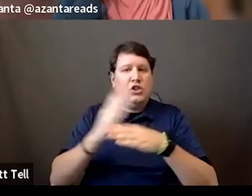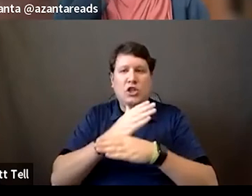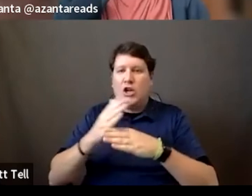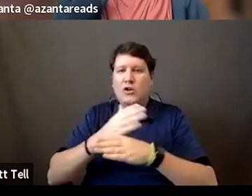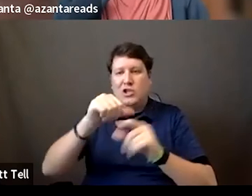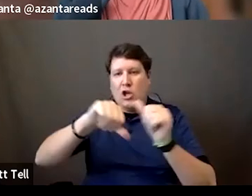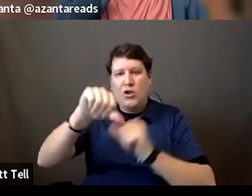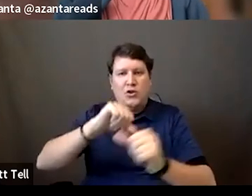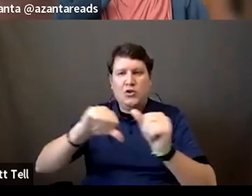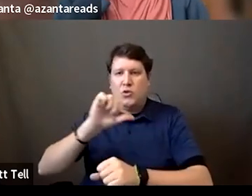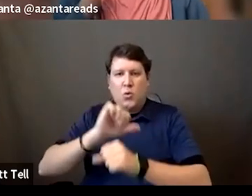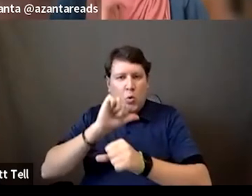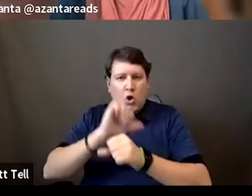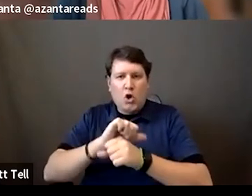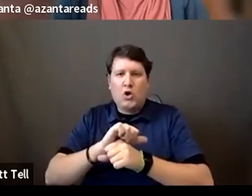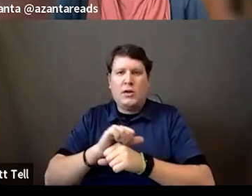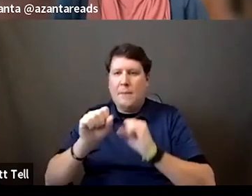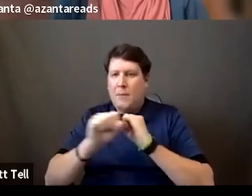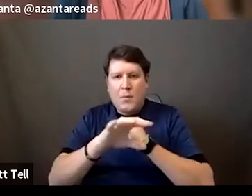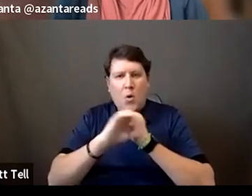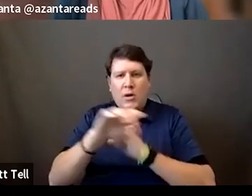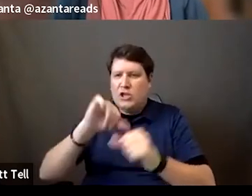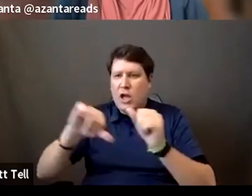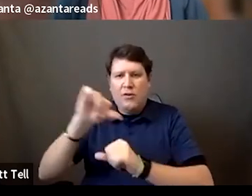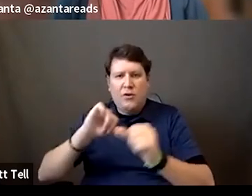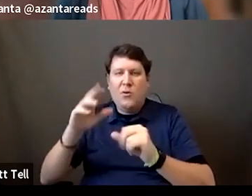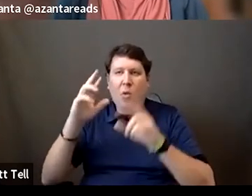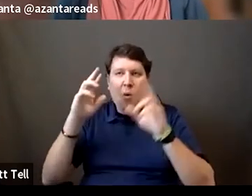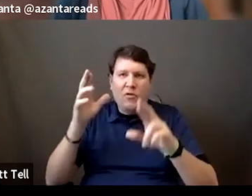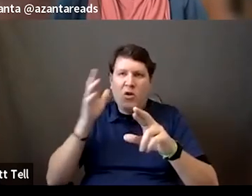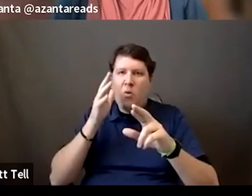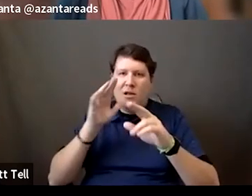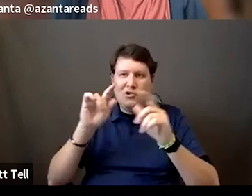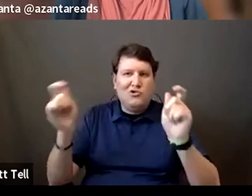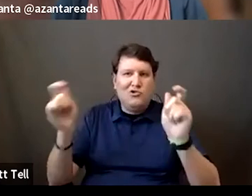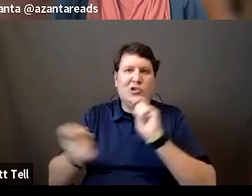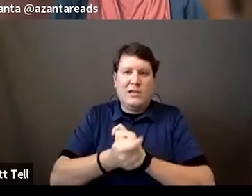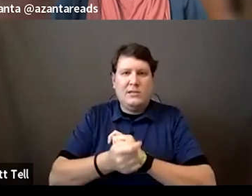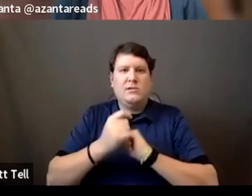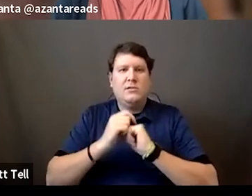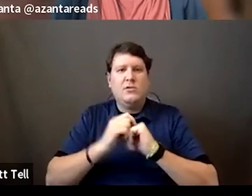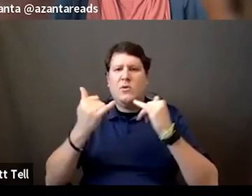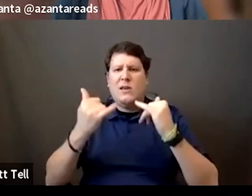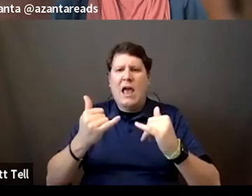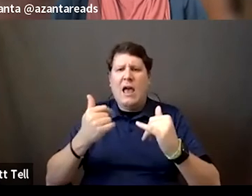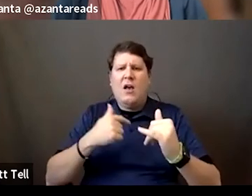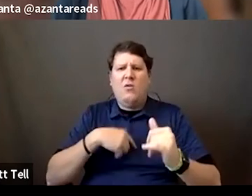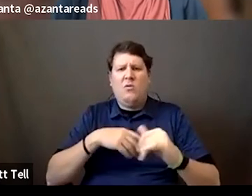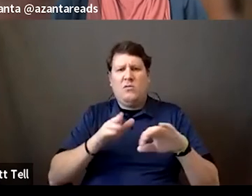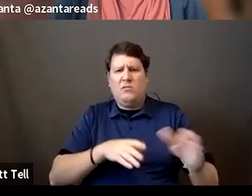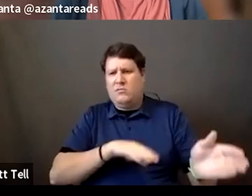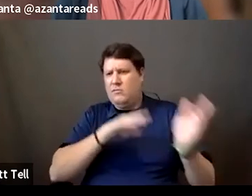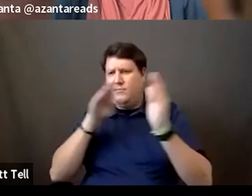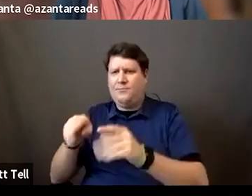and promote each other. And I think it'll hopefully change. I'm just thinking maybe we jump to a